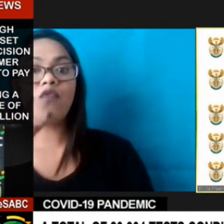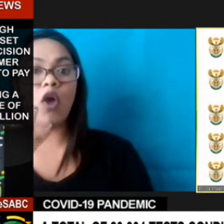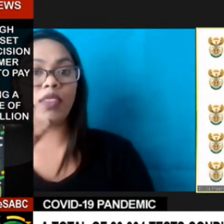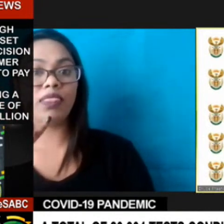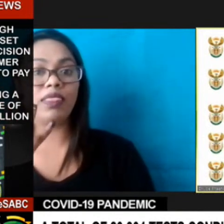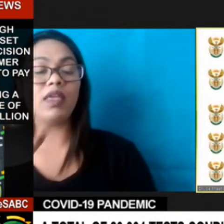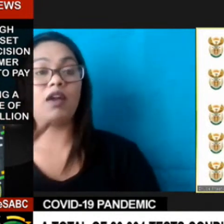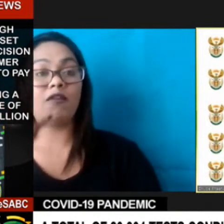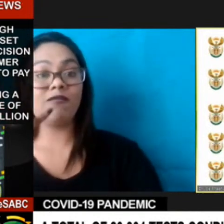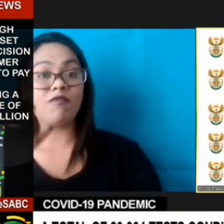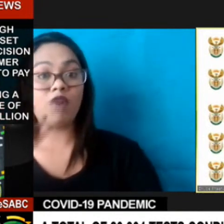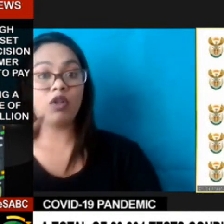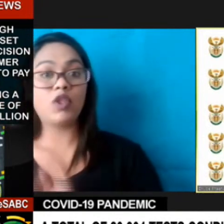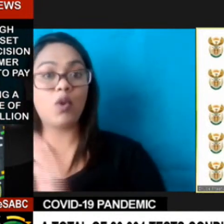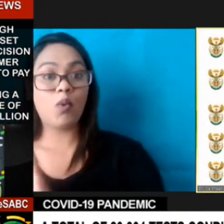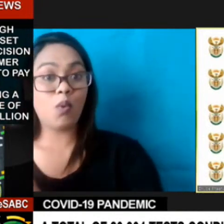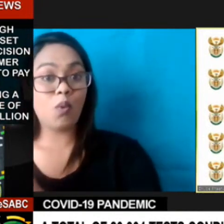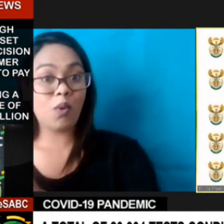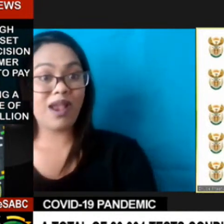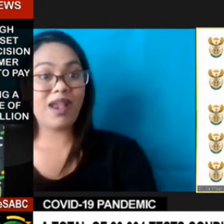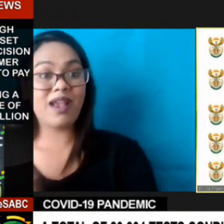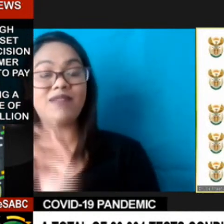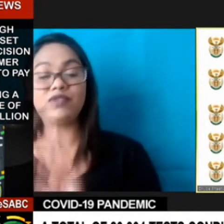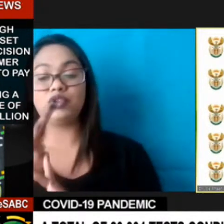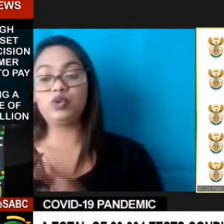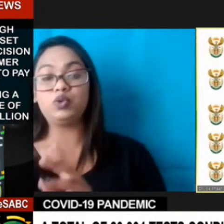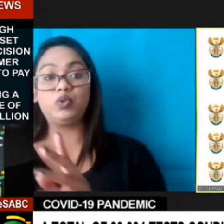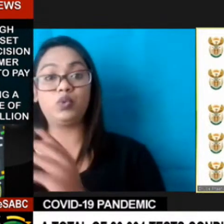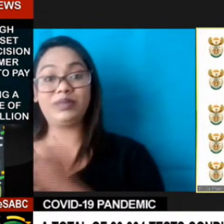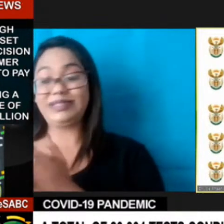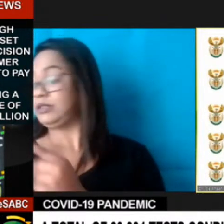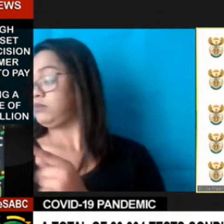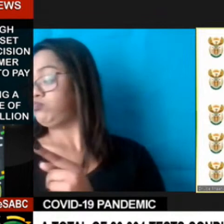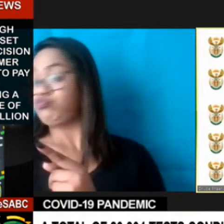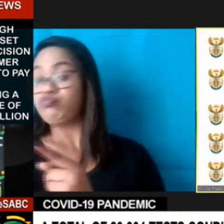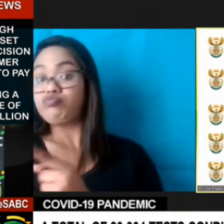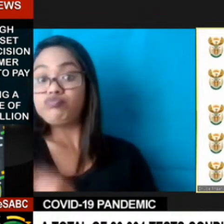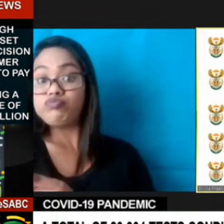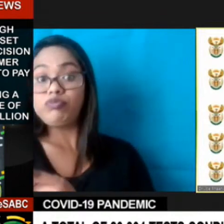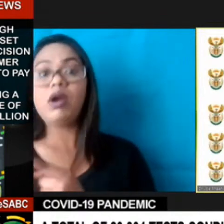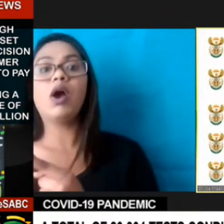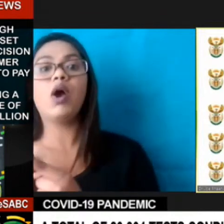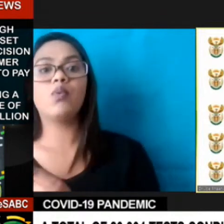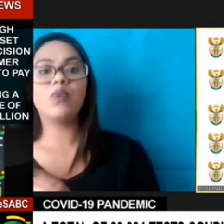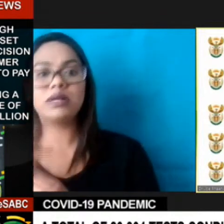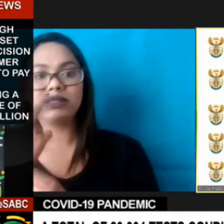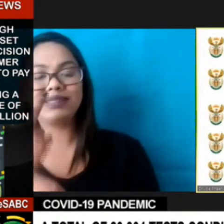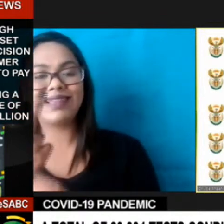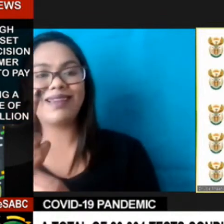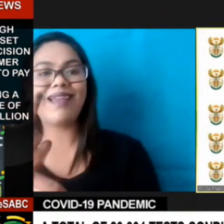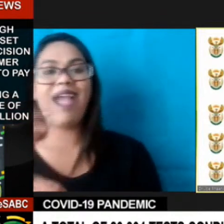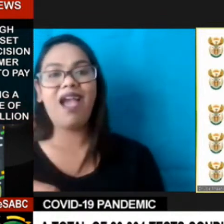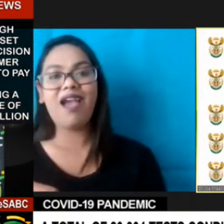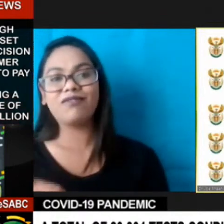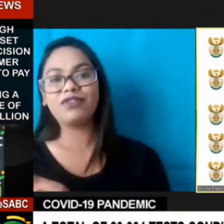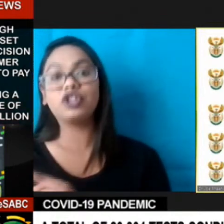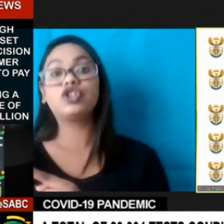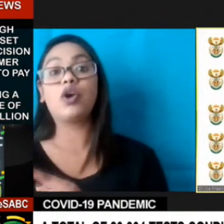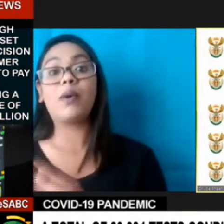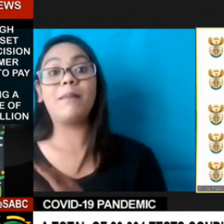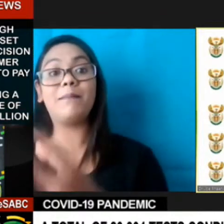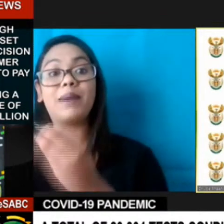2 days ago, from the 9th to the 15th of December, the average new cases per day were upwards